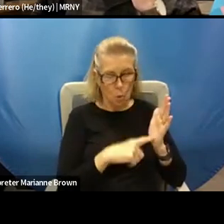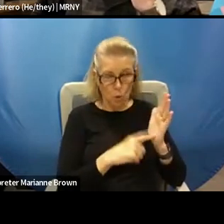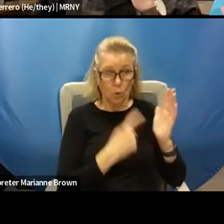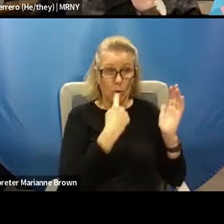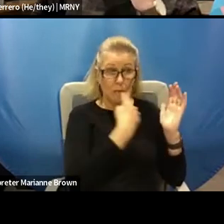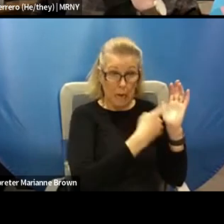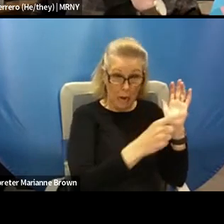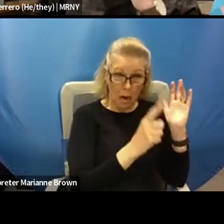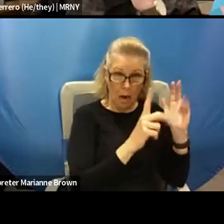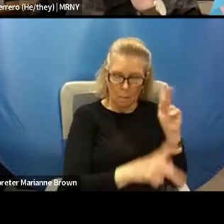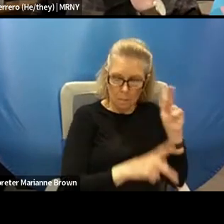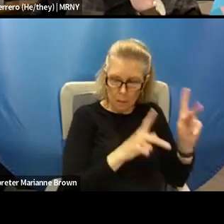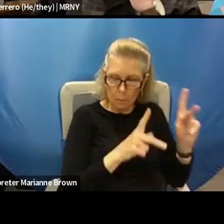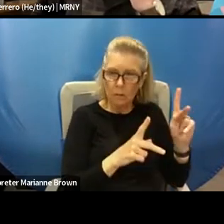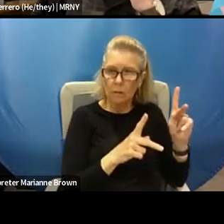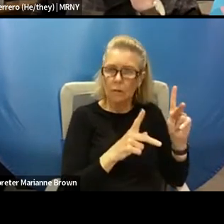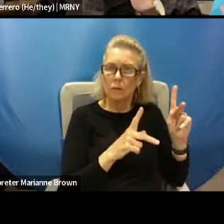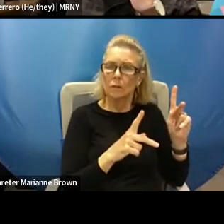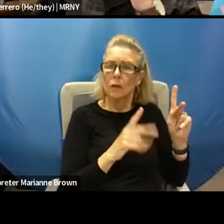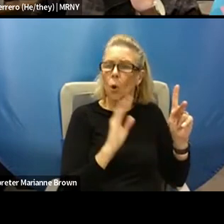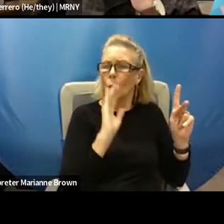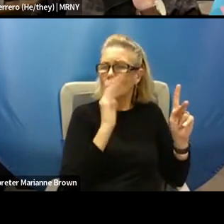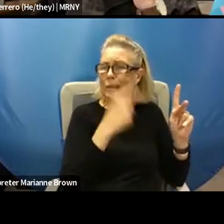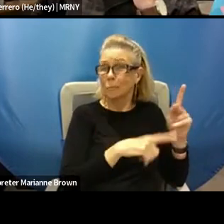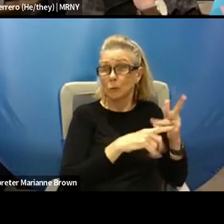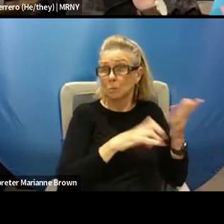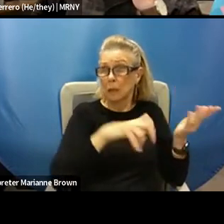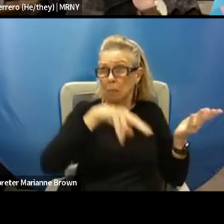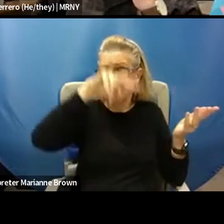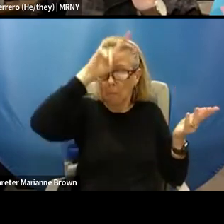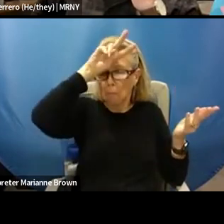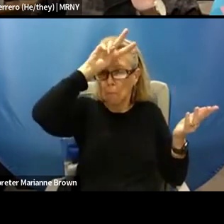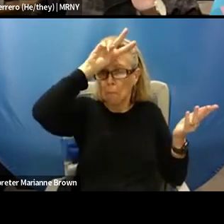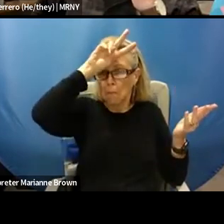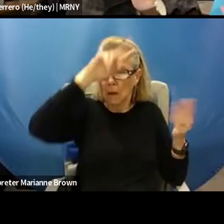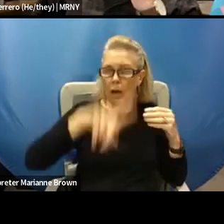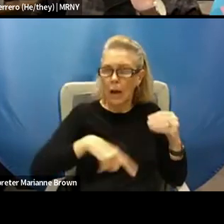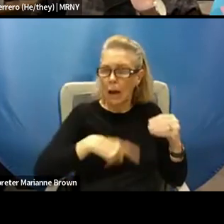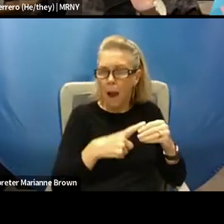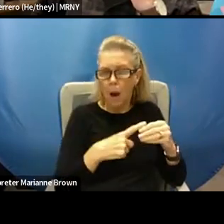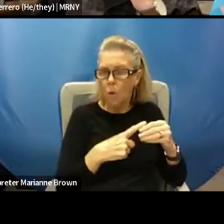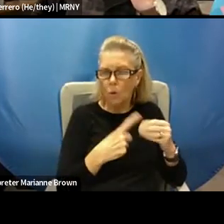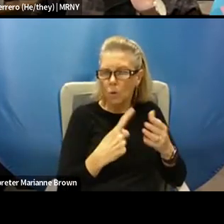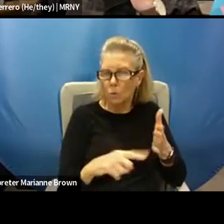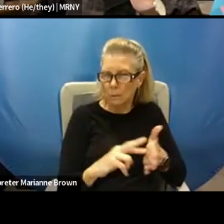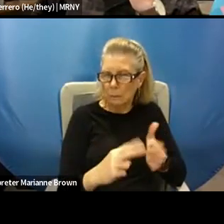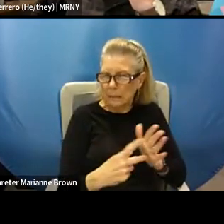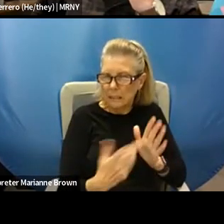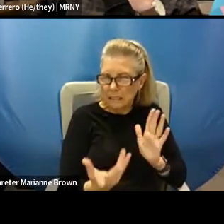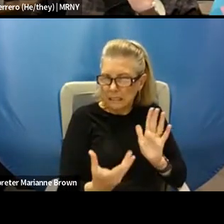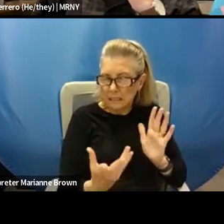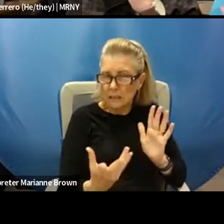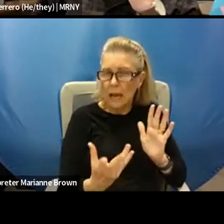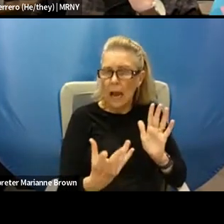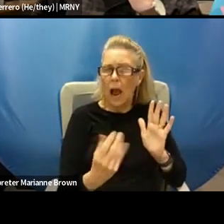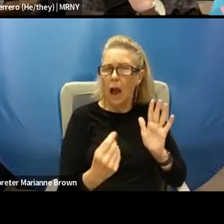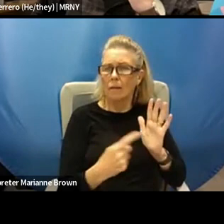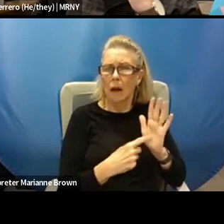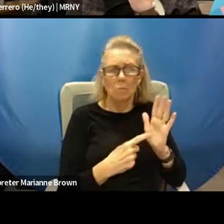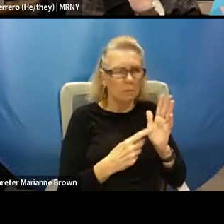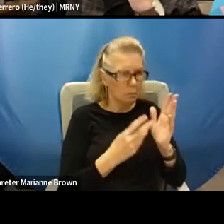seem to be ignorant of what it means, and a lot of the times get sort of like